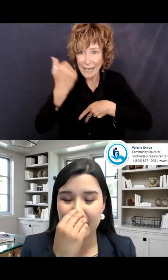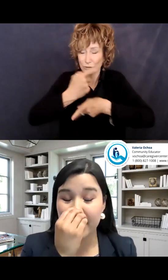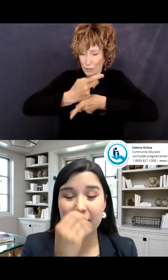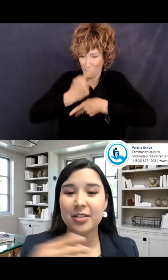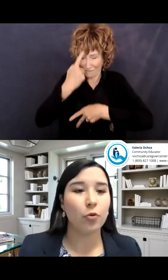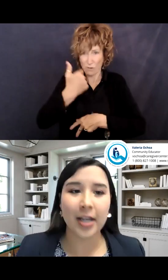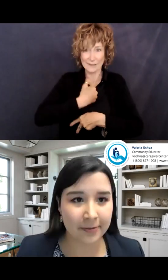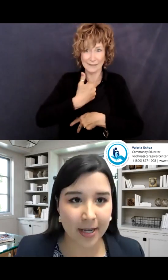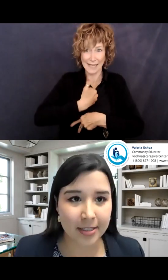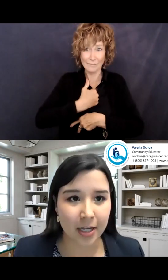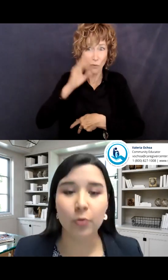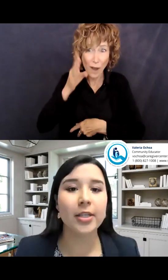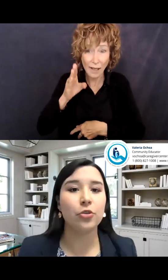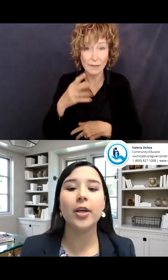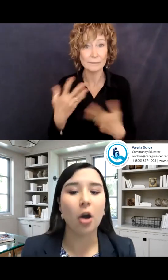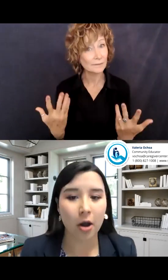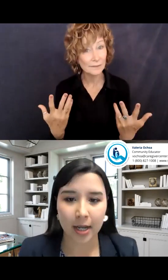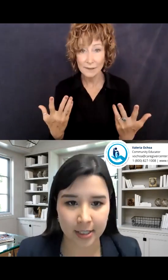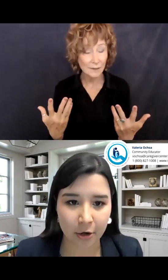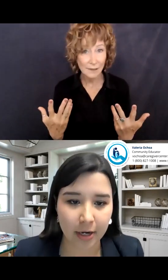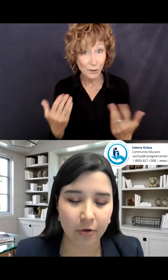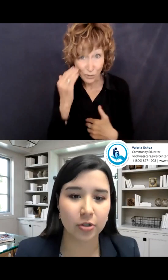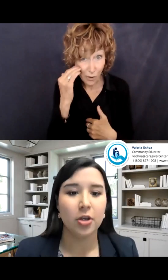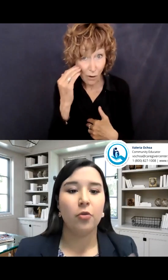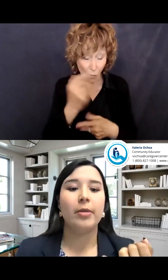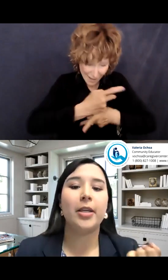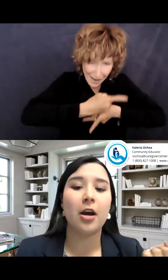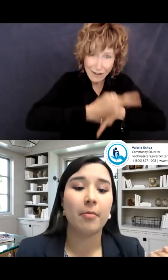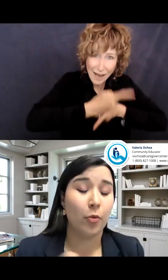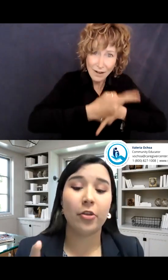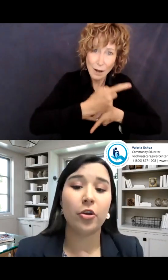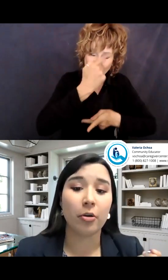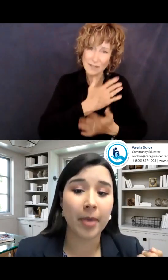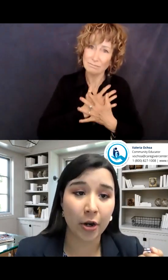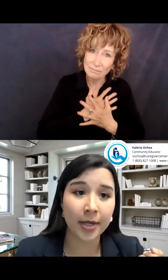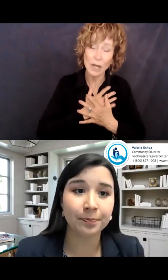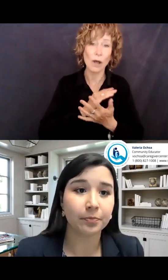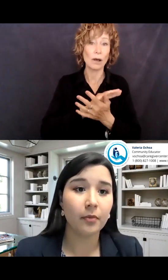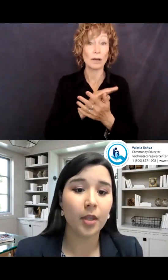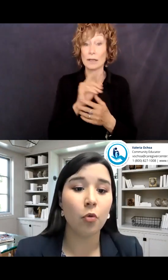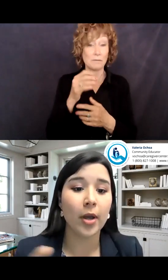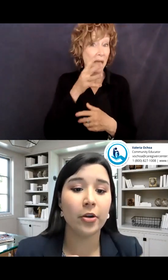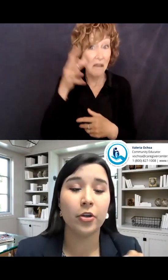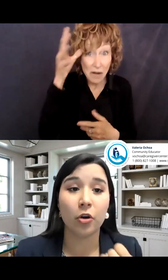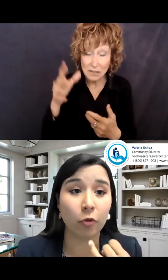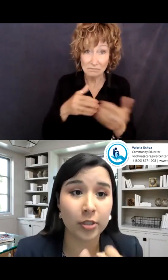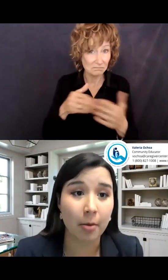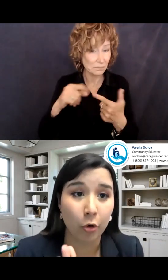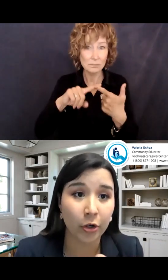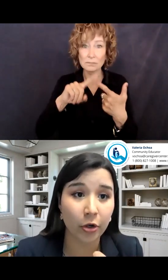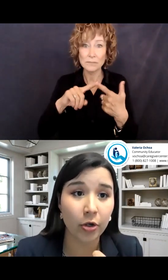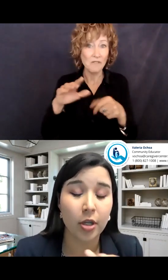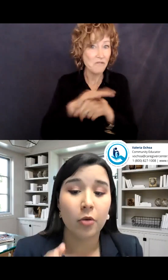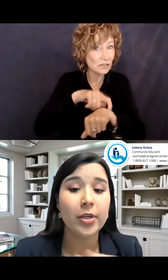ourselves, because let's face it, we do it all as caregivers. We become, whether you're a parent, whether you're a